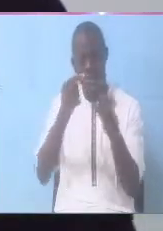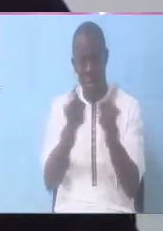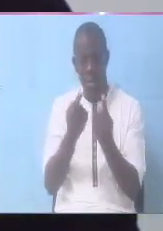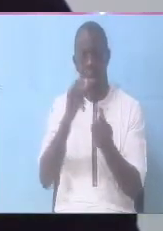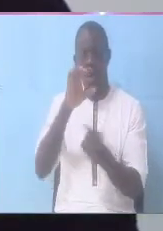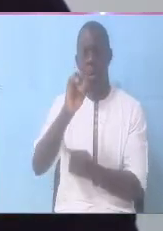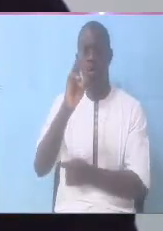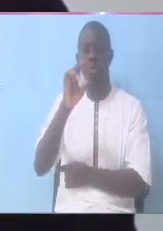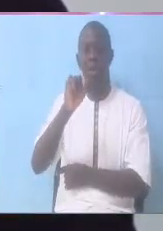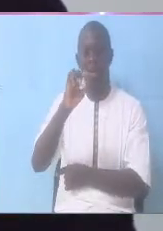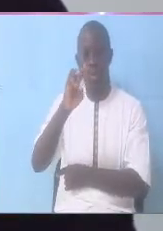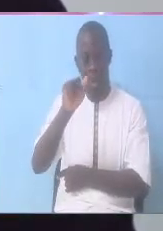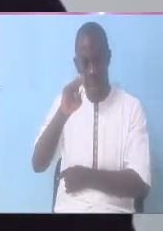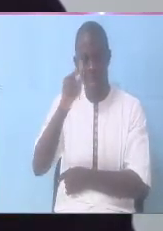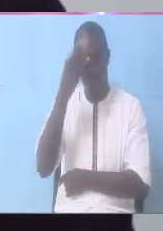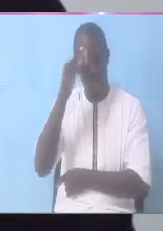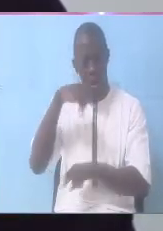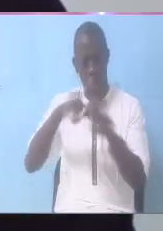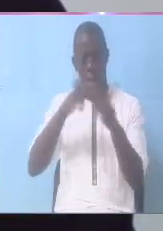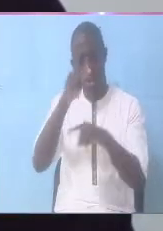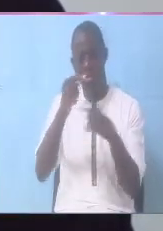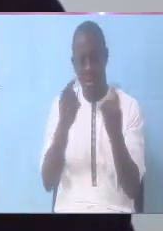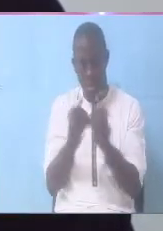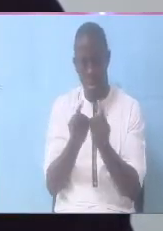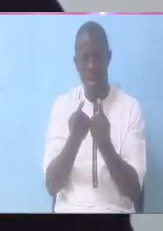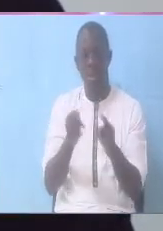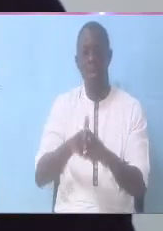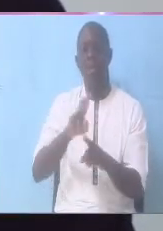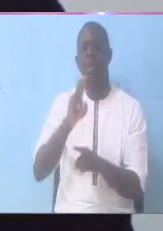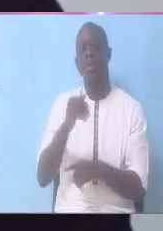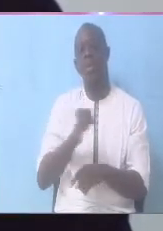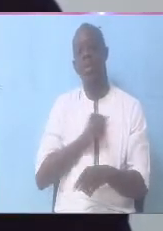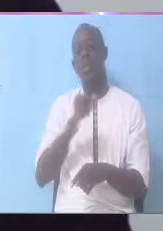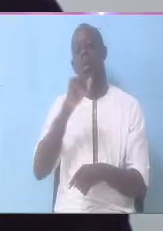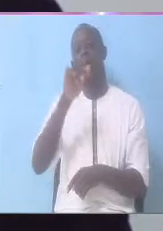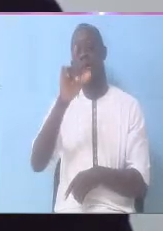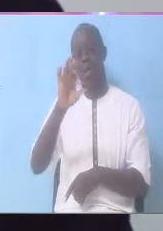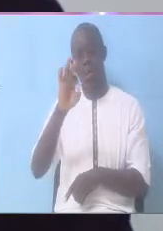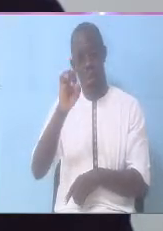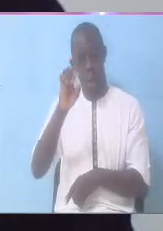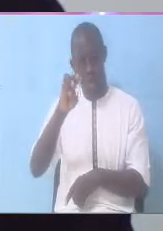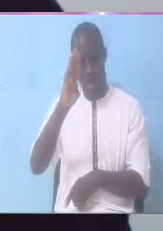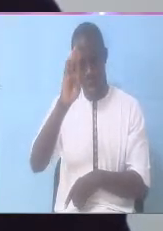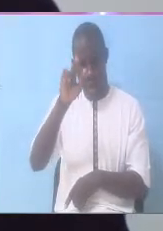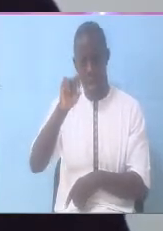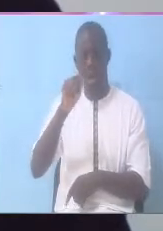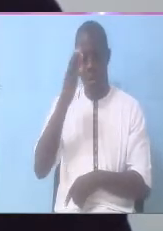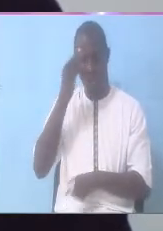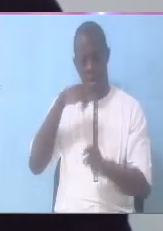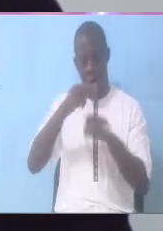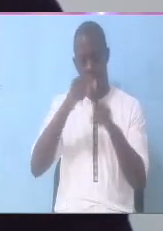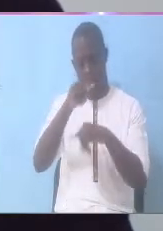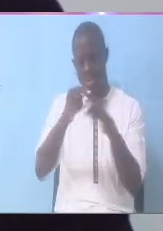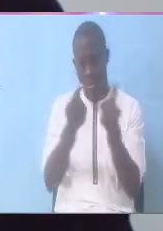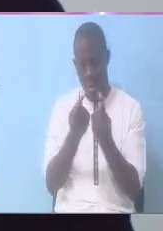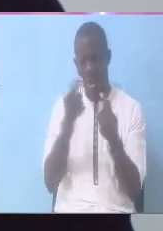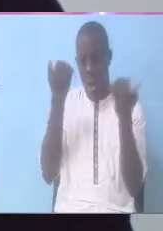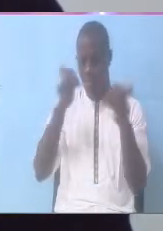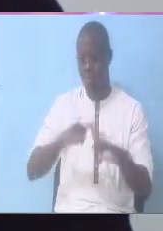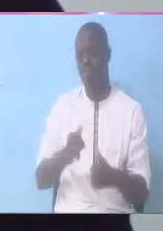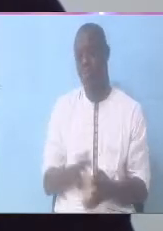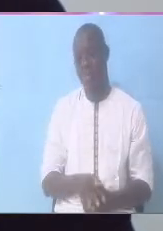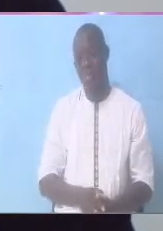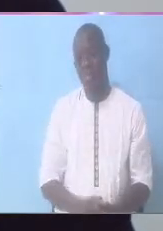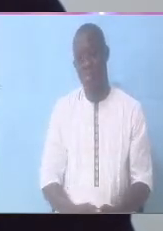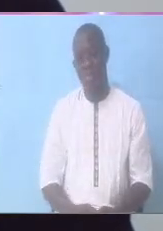it. Abutun jongla so le fade, bari Harry Sambu ya long, Yaya Jammeh ya long, Tumbul Tamba ya long, Usman Sonko